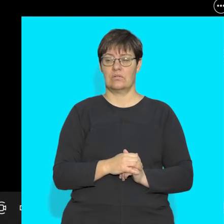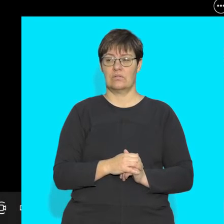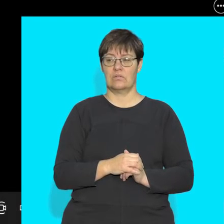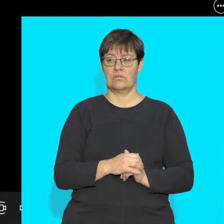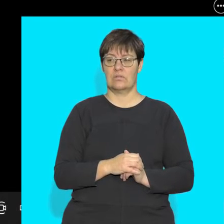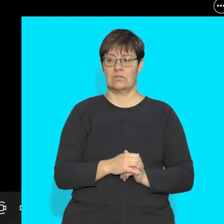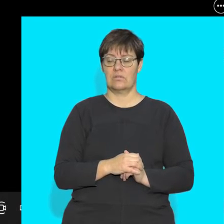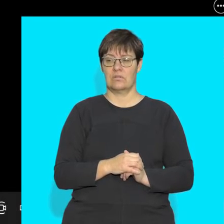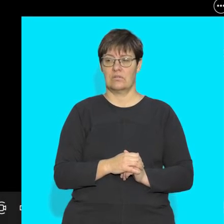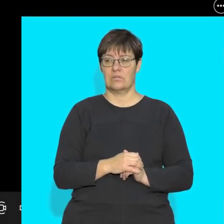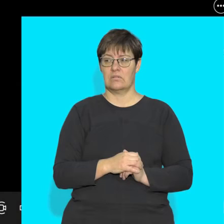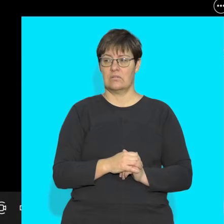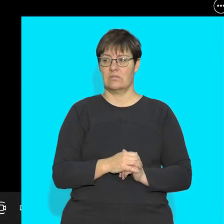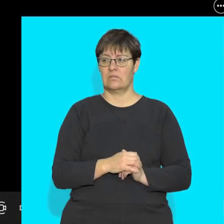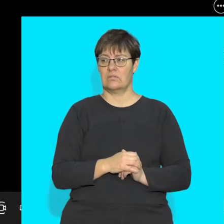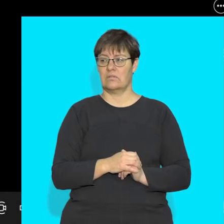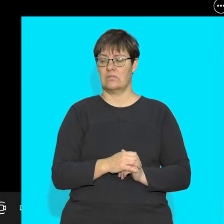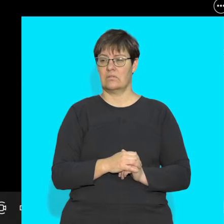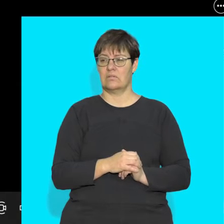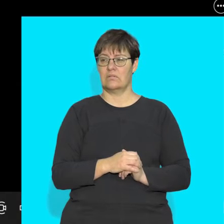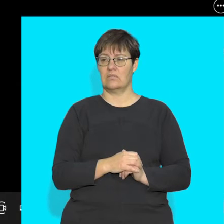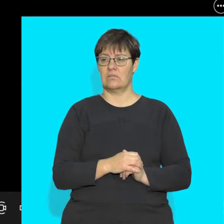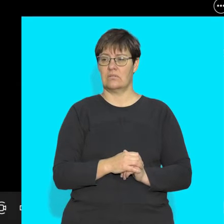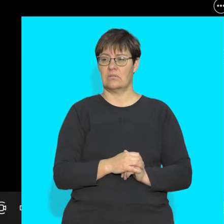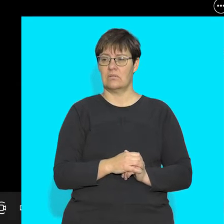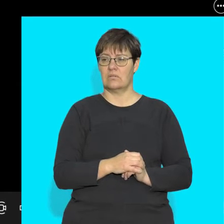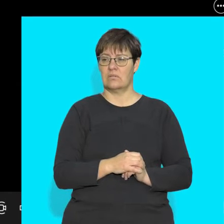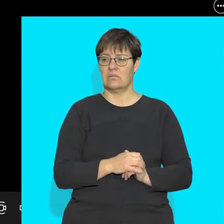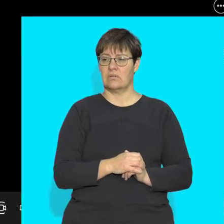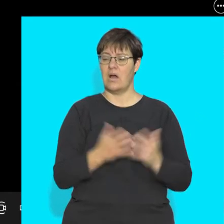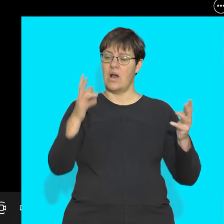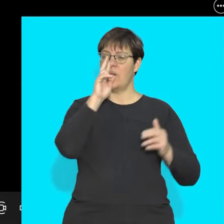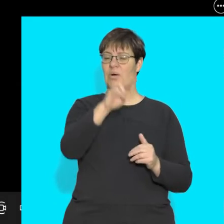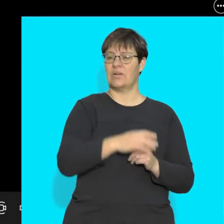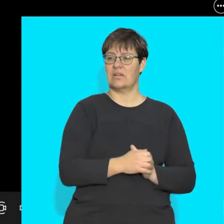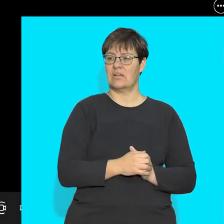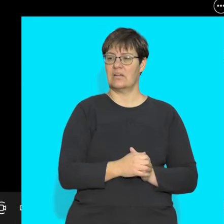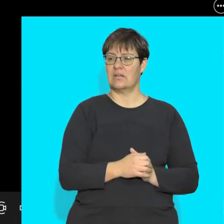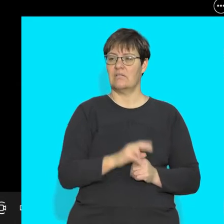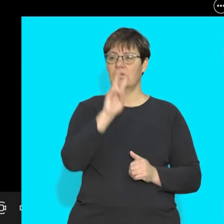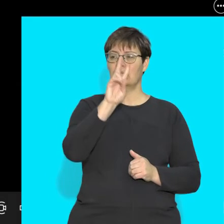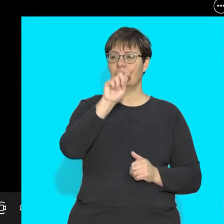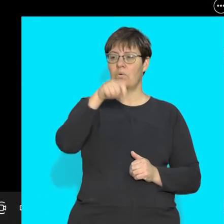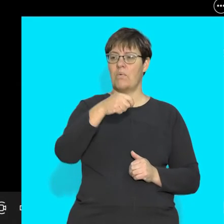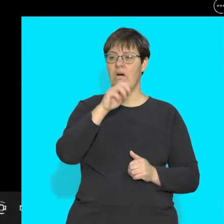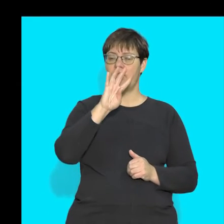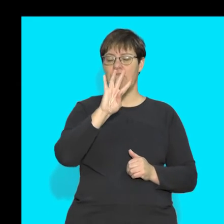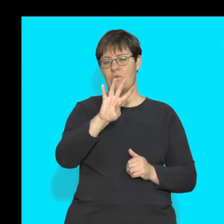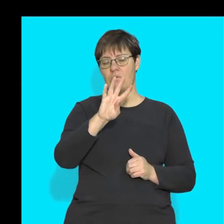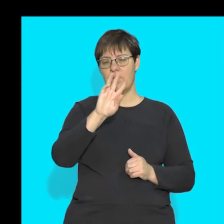so 29 is 72, not 0. Oh, look at that. So now we get